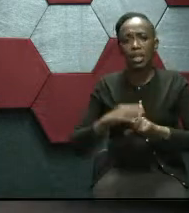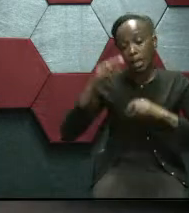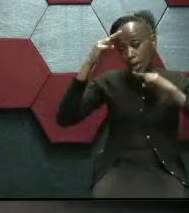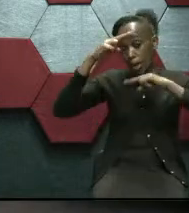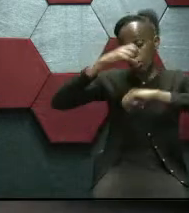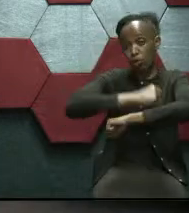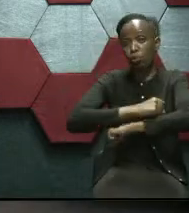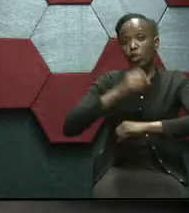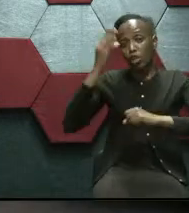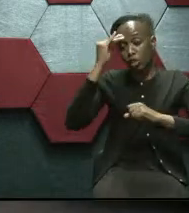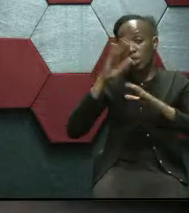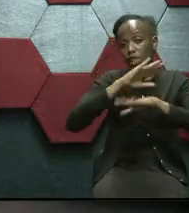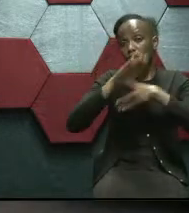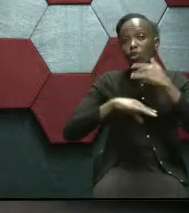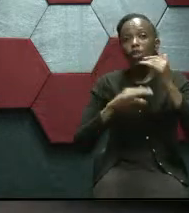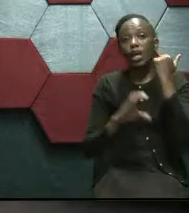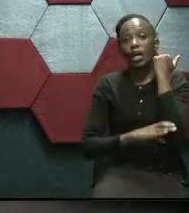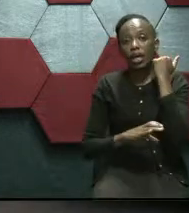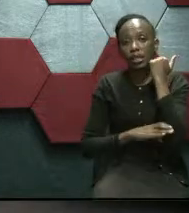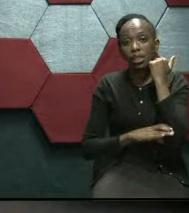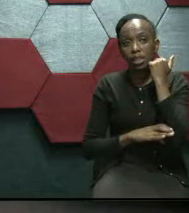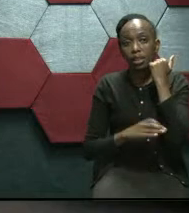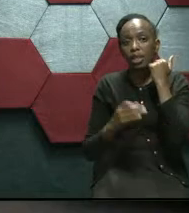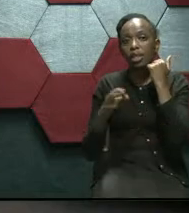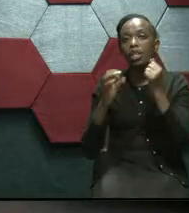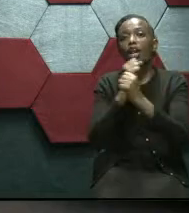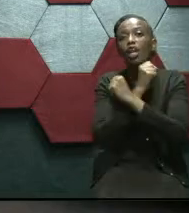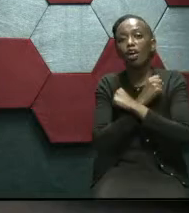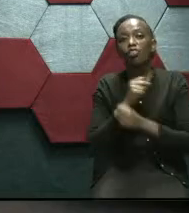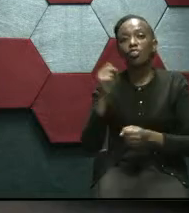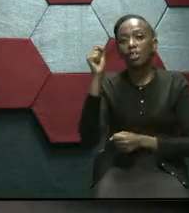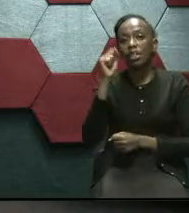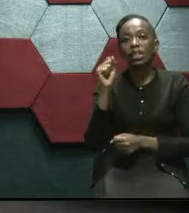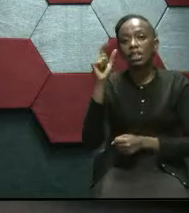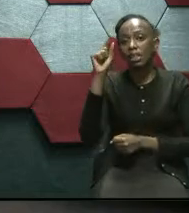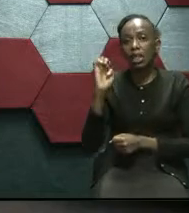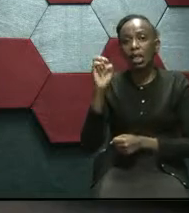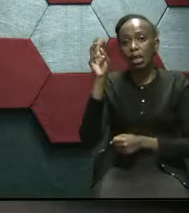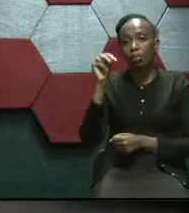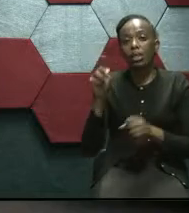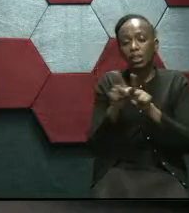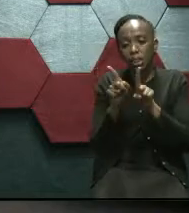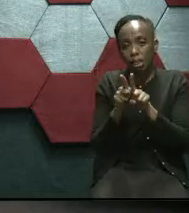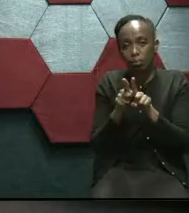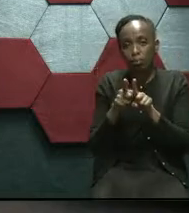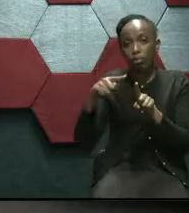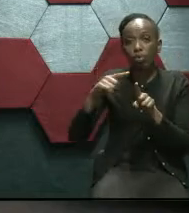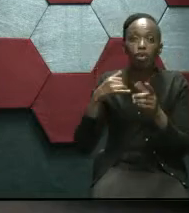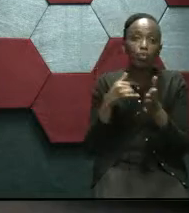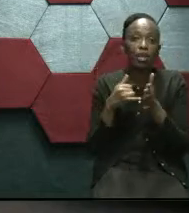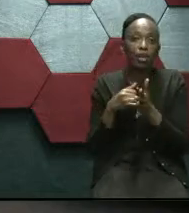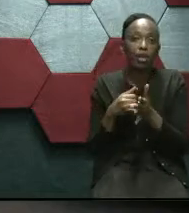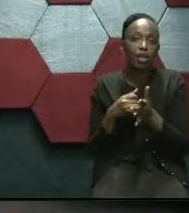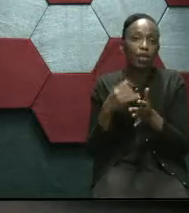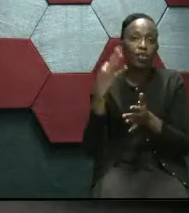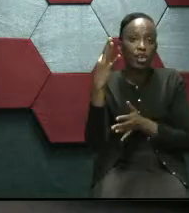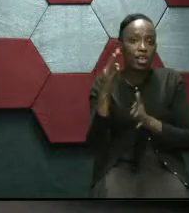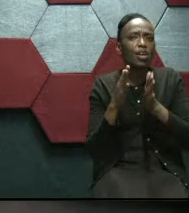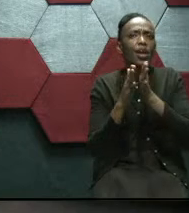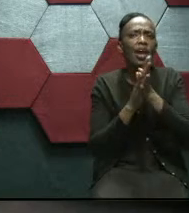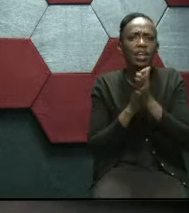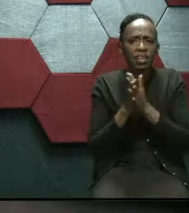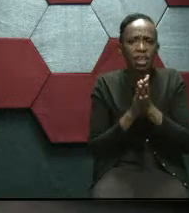students across the country on their love for STEM. We've also been part of 3